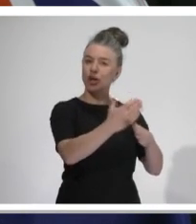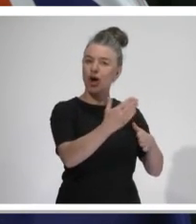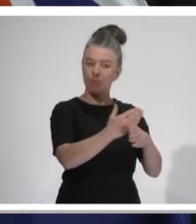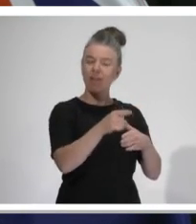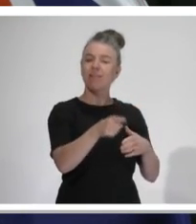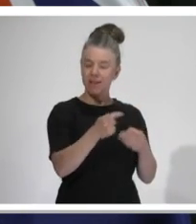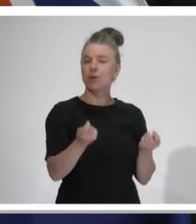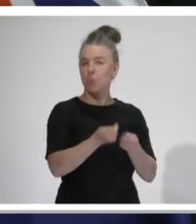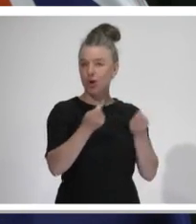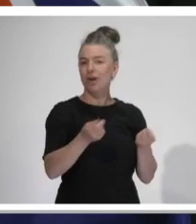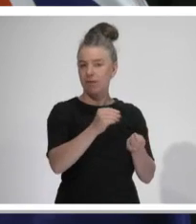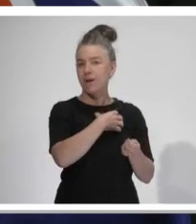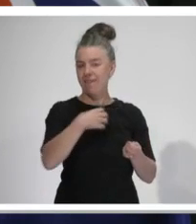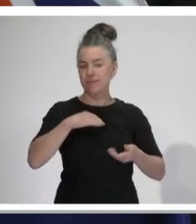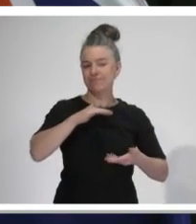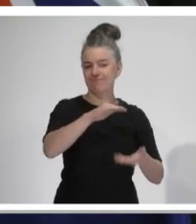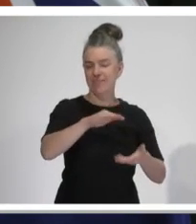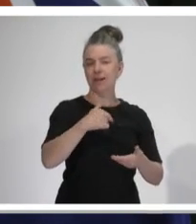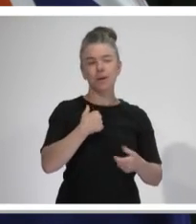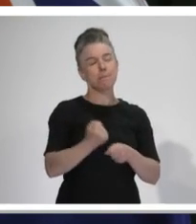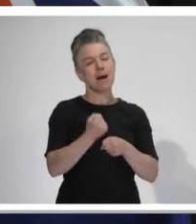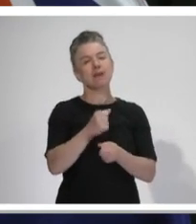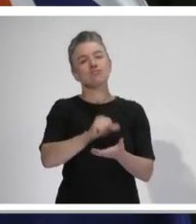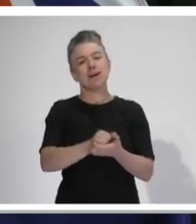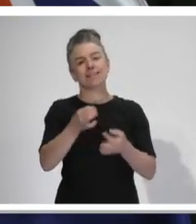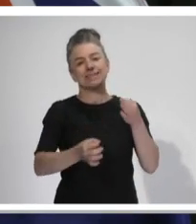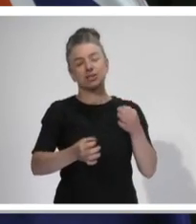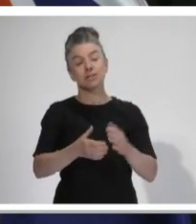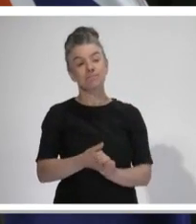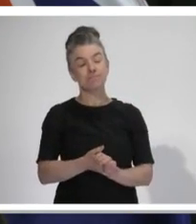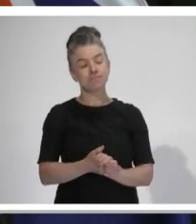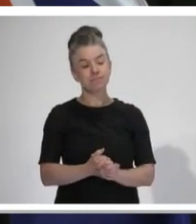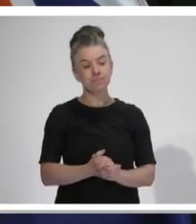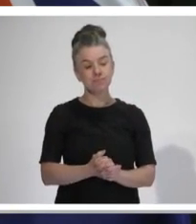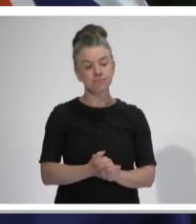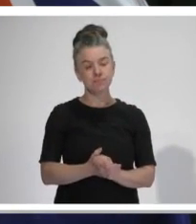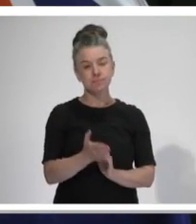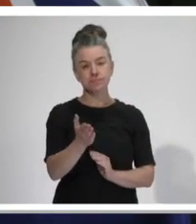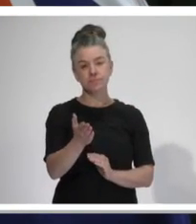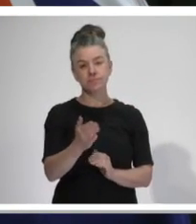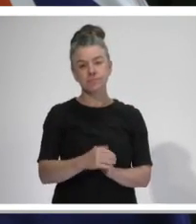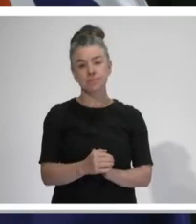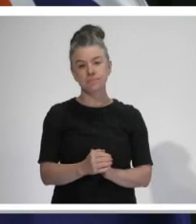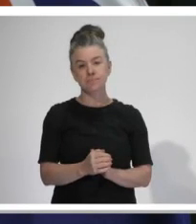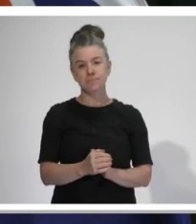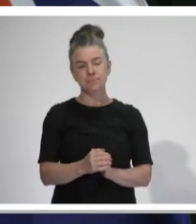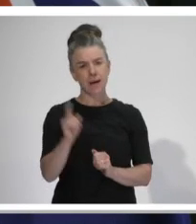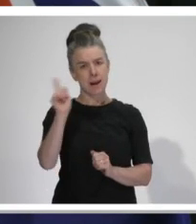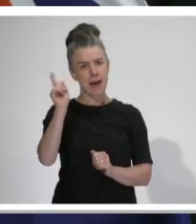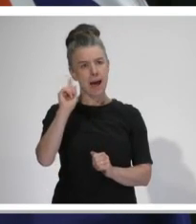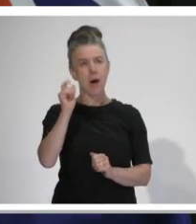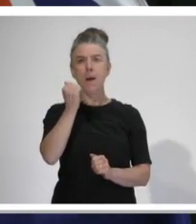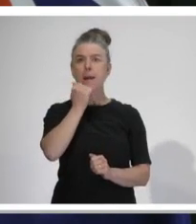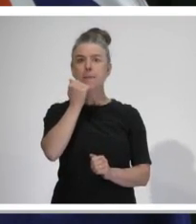to support businesses and workers was the right one. Happy to take your questions. The fact that we're in single digits today in terms of